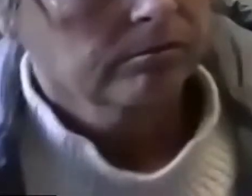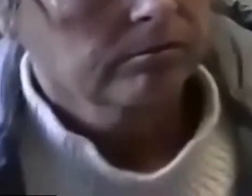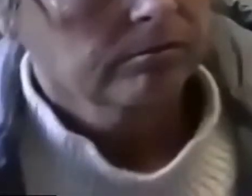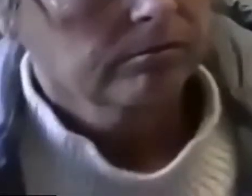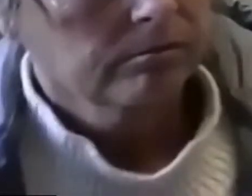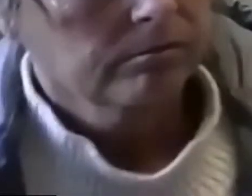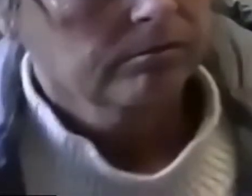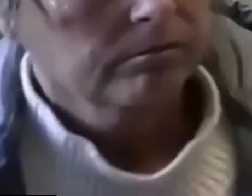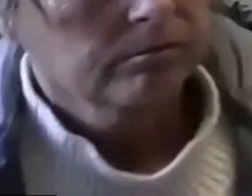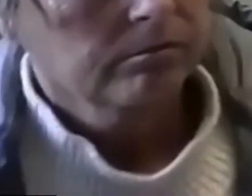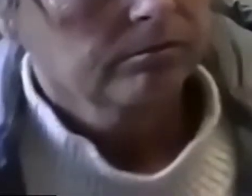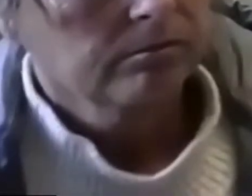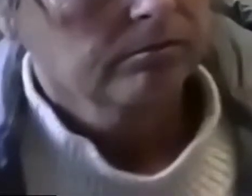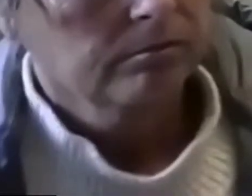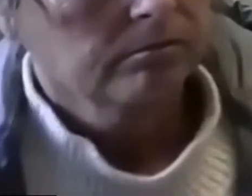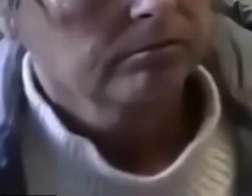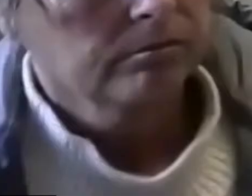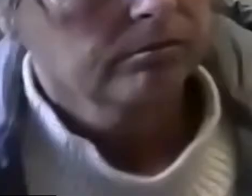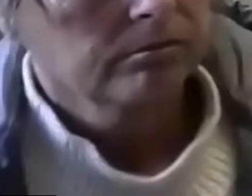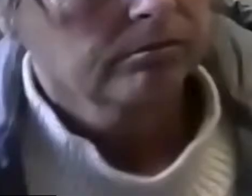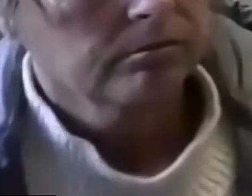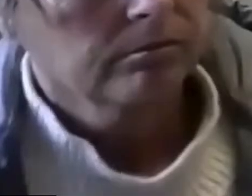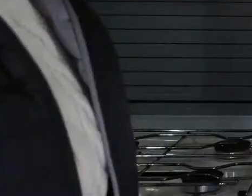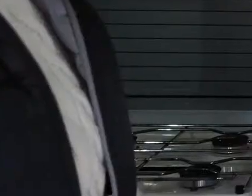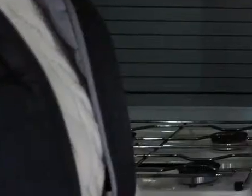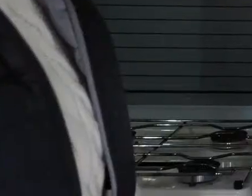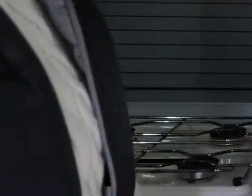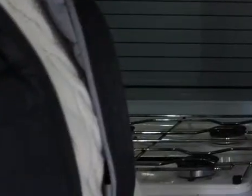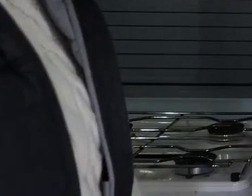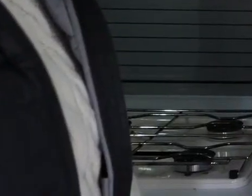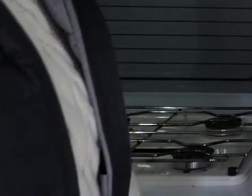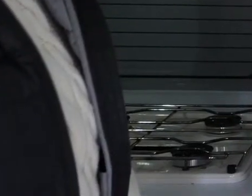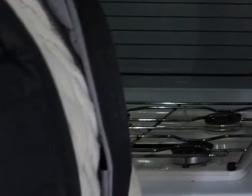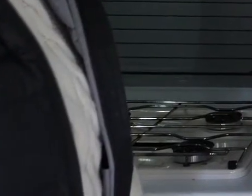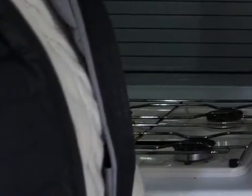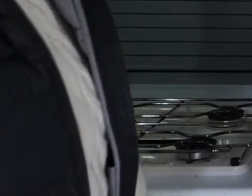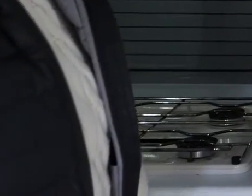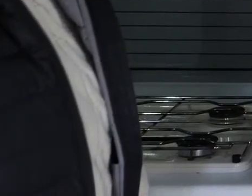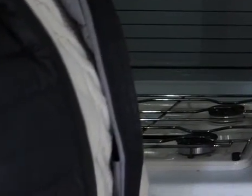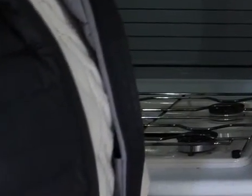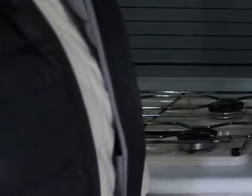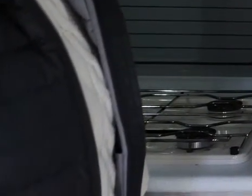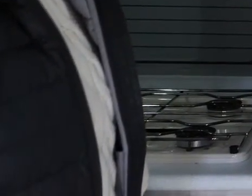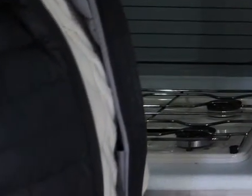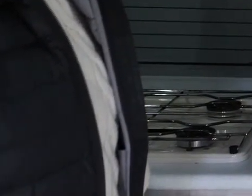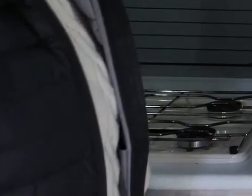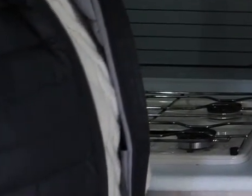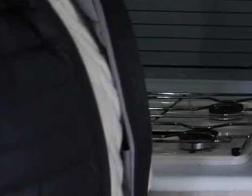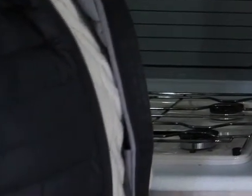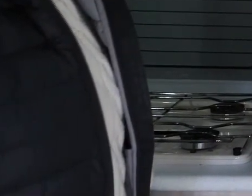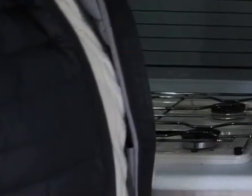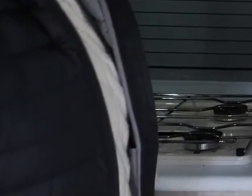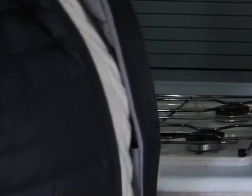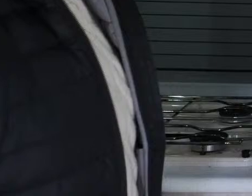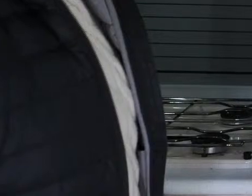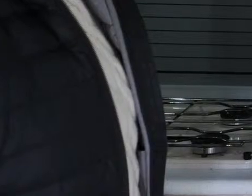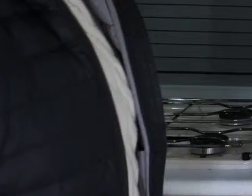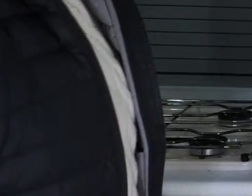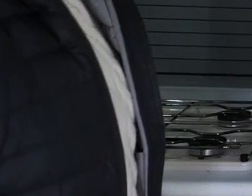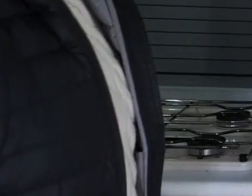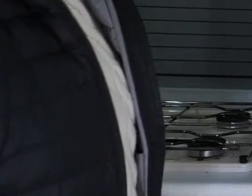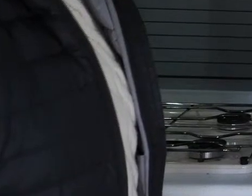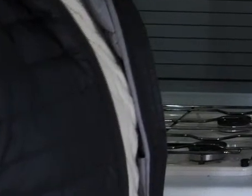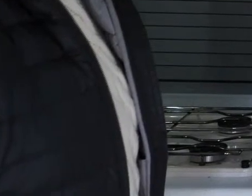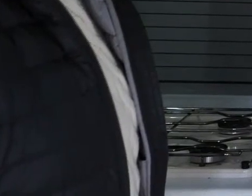that if I fall over I won't break through the glass, or that Jane can wash me and help me. Not getting those facilities makes